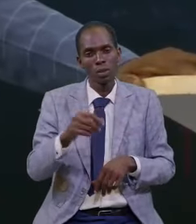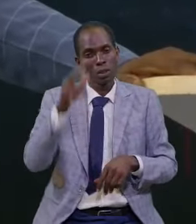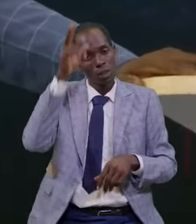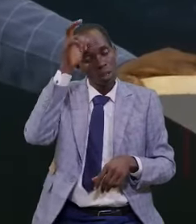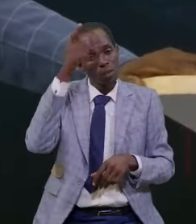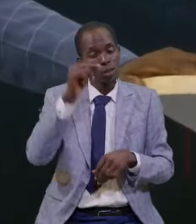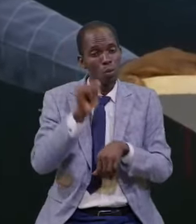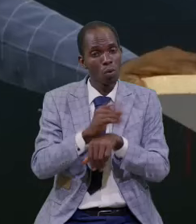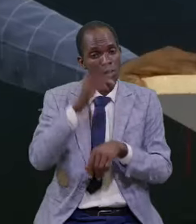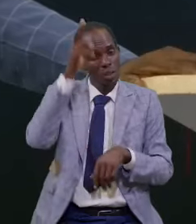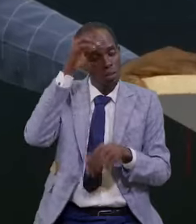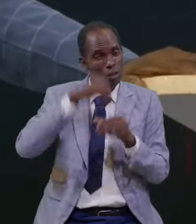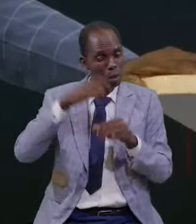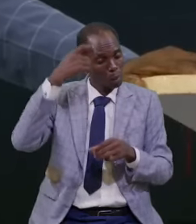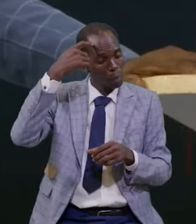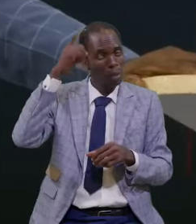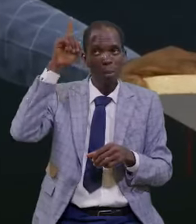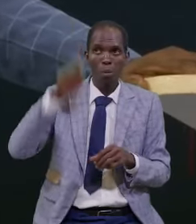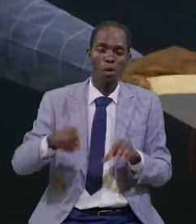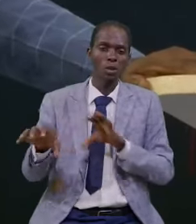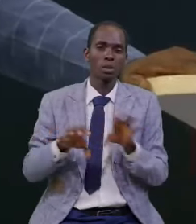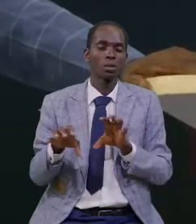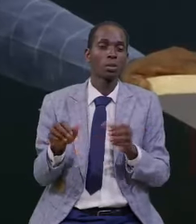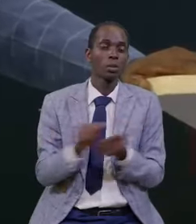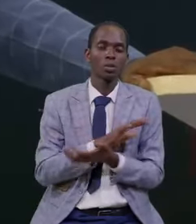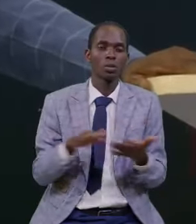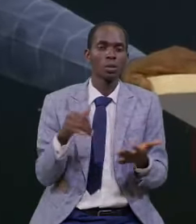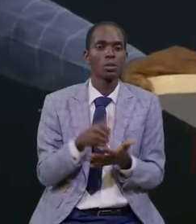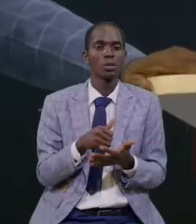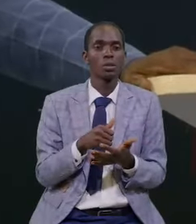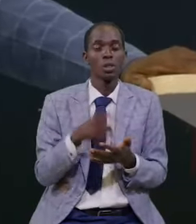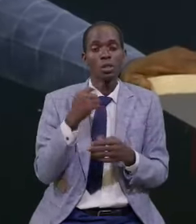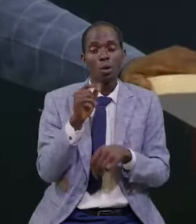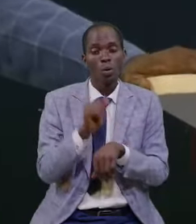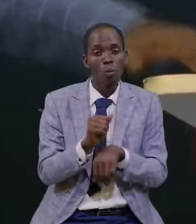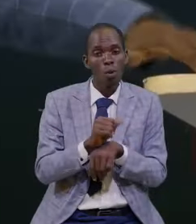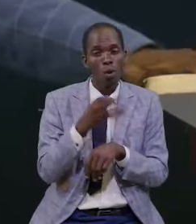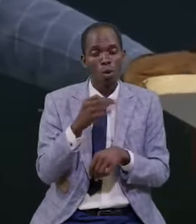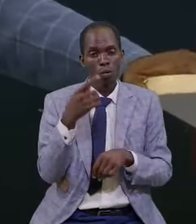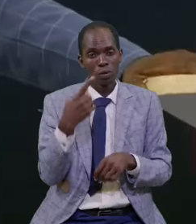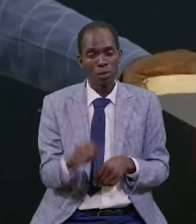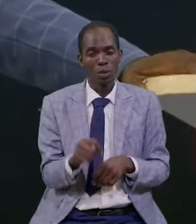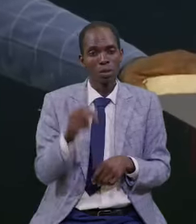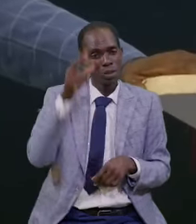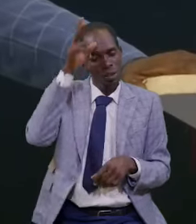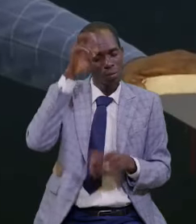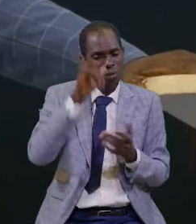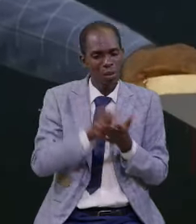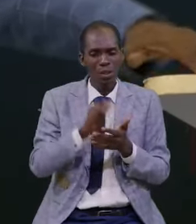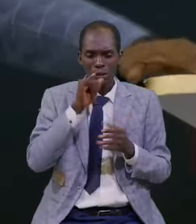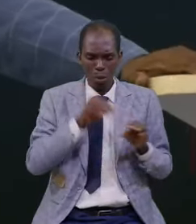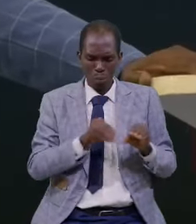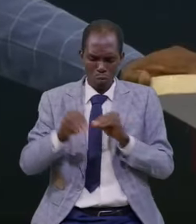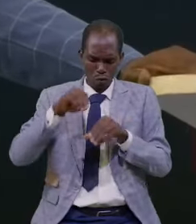brain, he must destroy. The work of the devil, that thing running about in your body and is